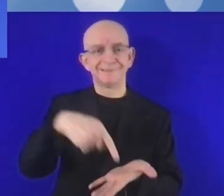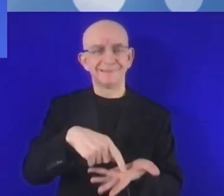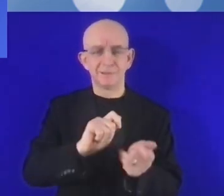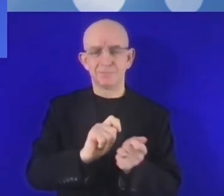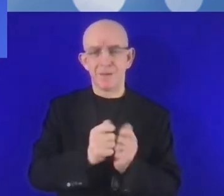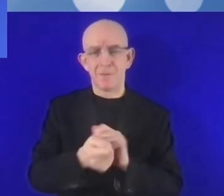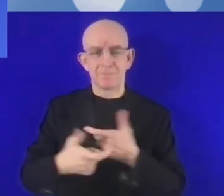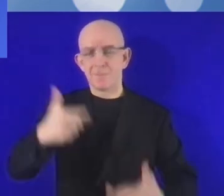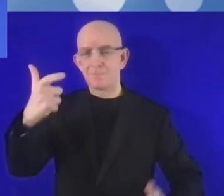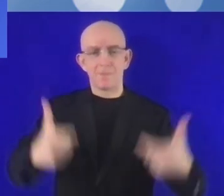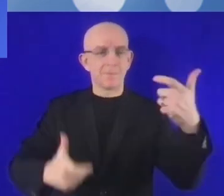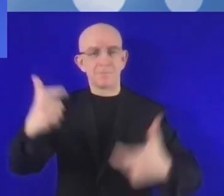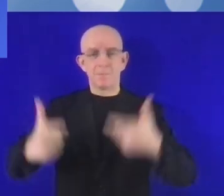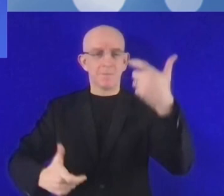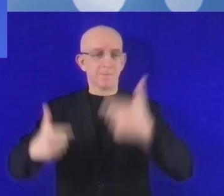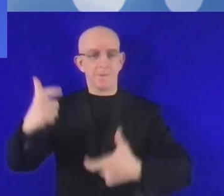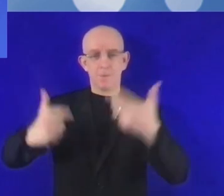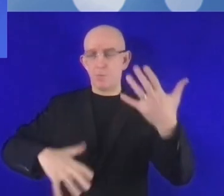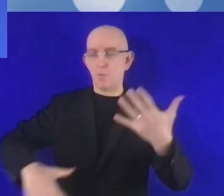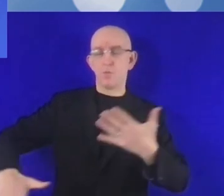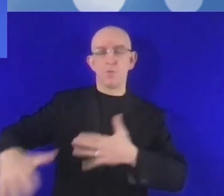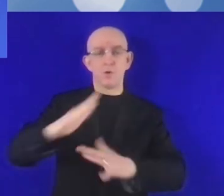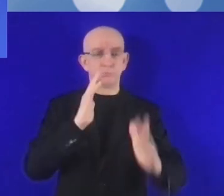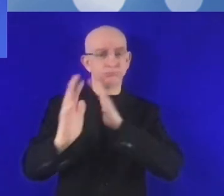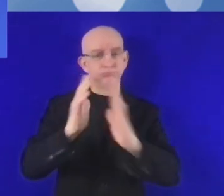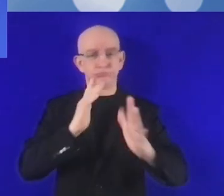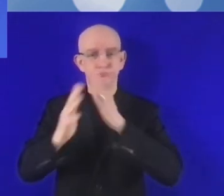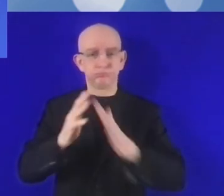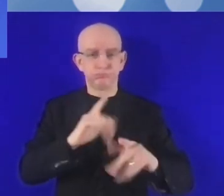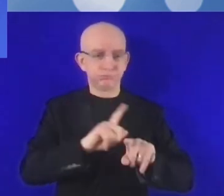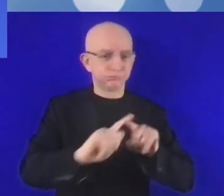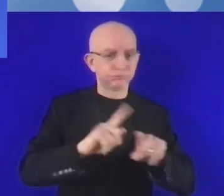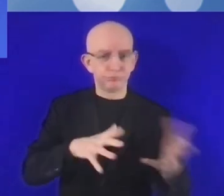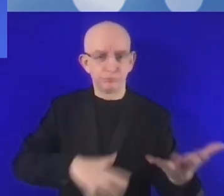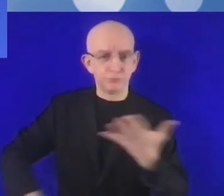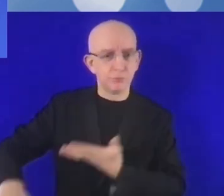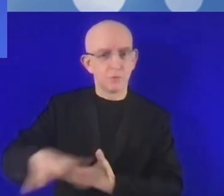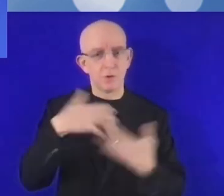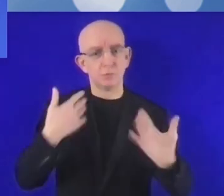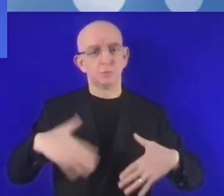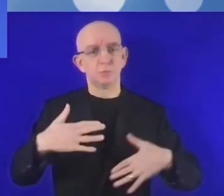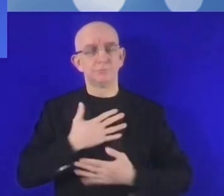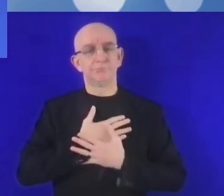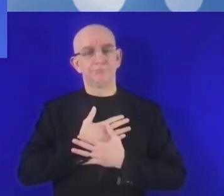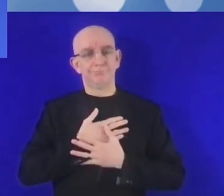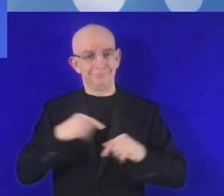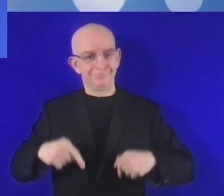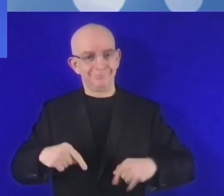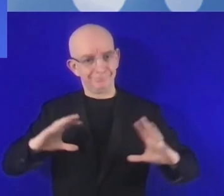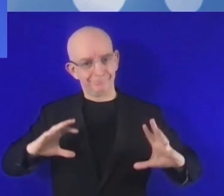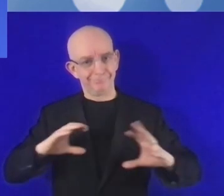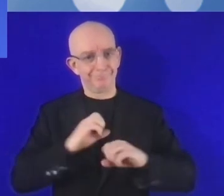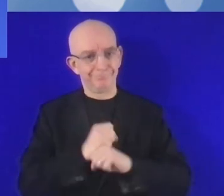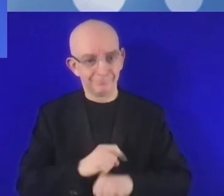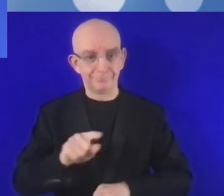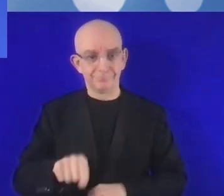pleasure of summarizing the first day, day zero of this year's IGF. Day zero was filled with interesting debates